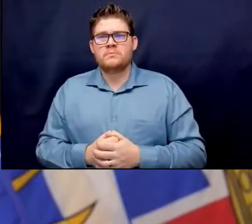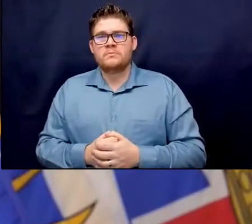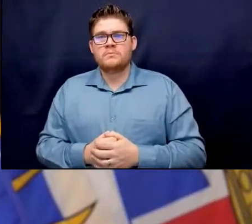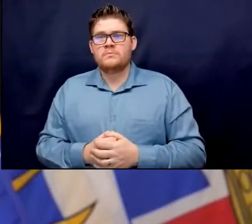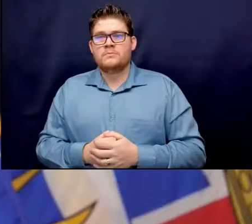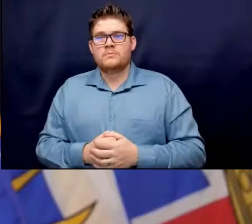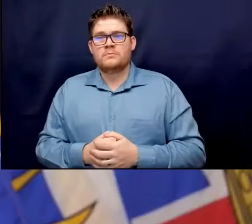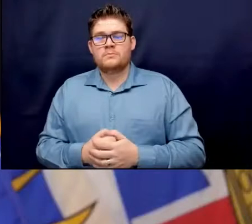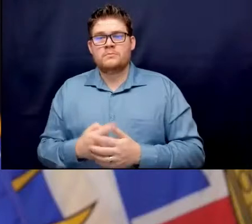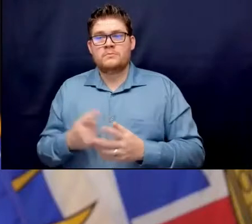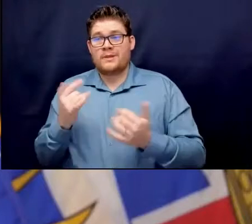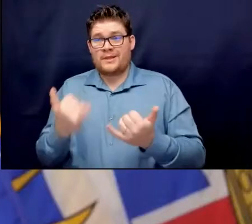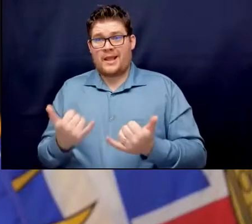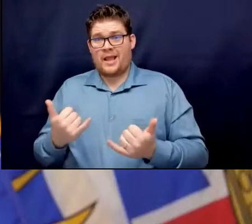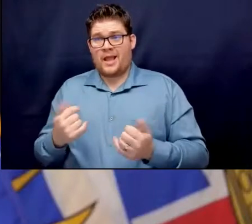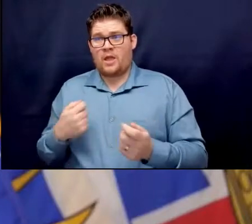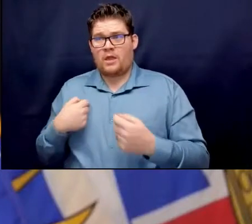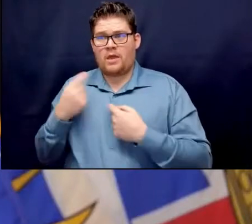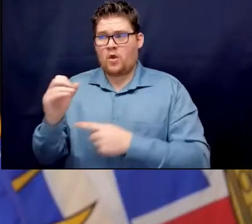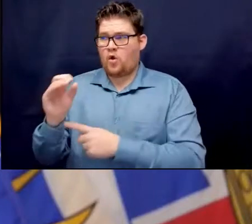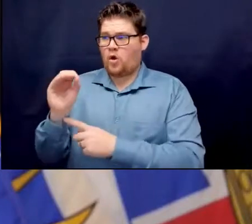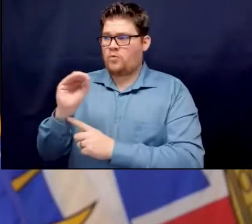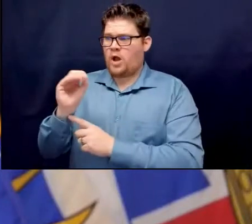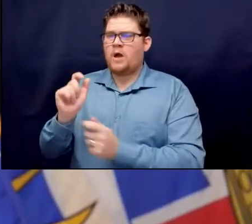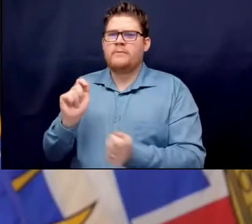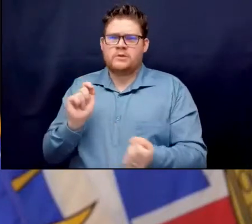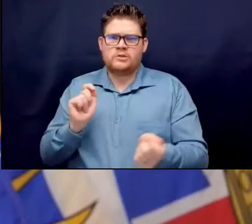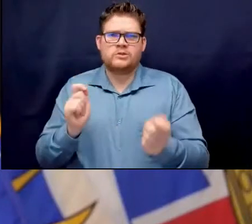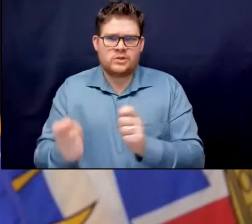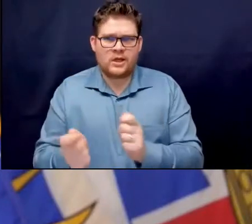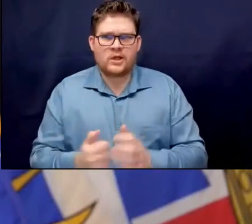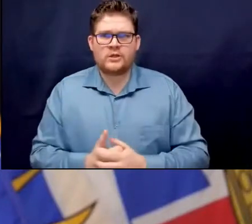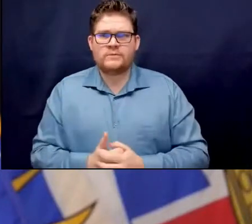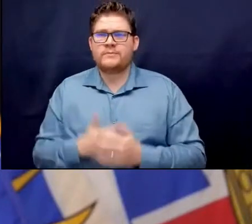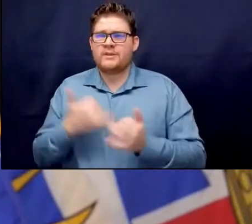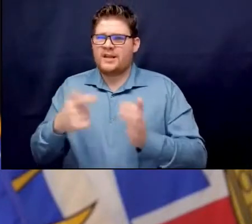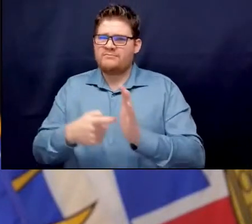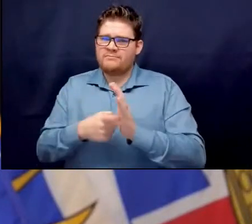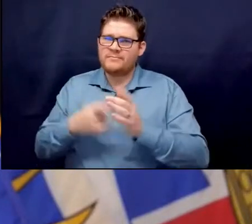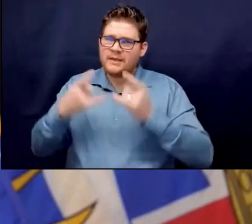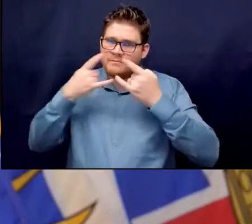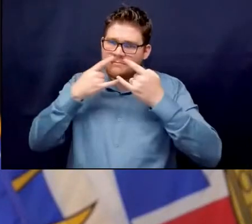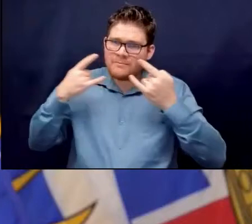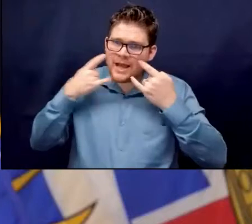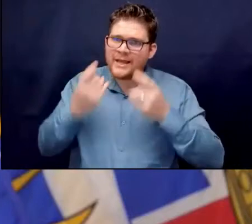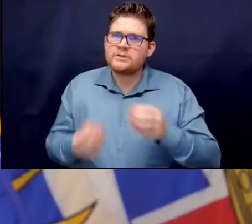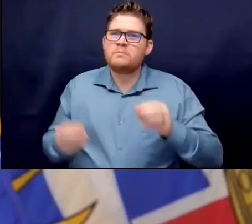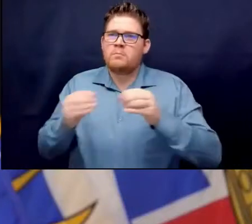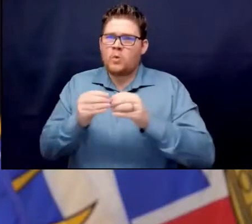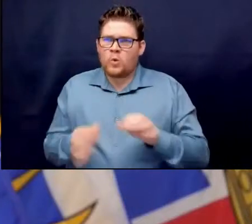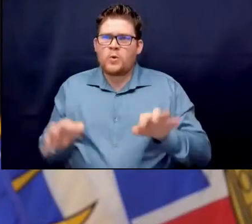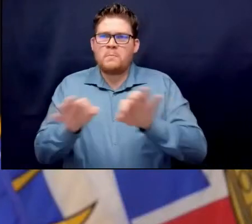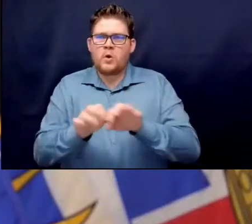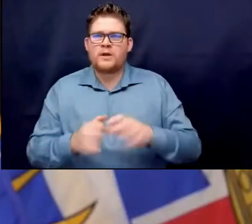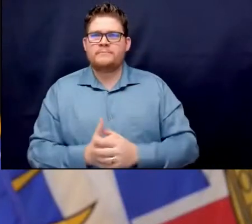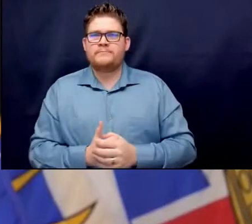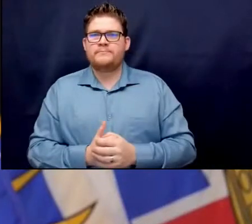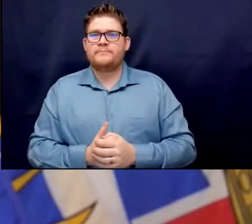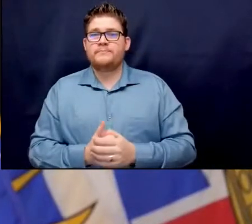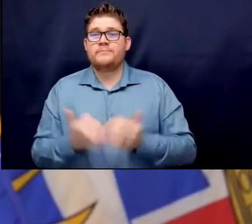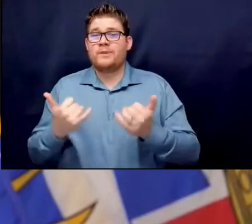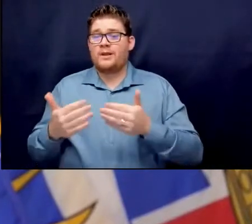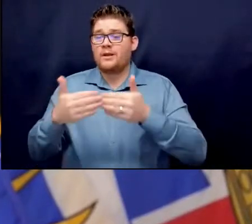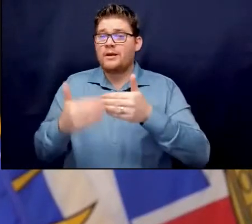try and make sure we weren't putting people at risk. So it's going to be a transition. It's not going to be an abrupt change. I think